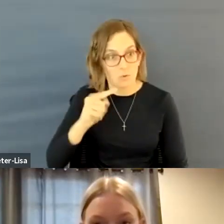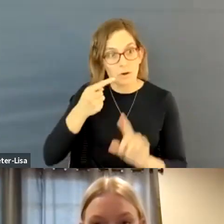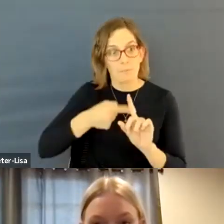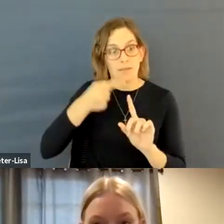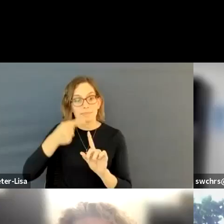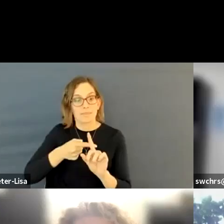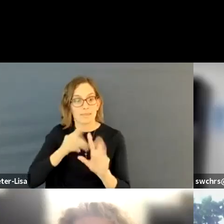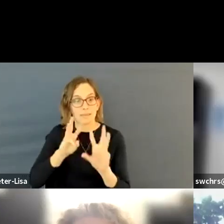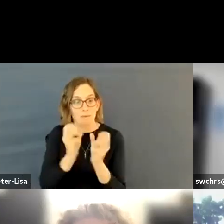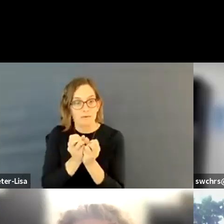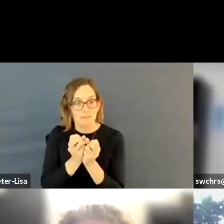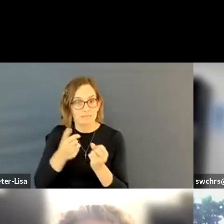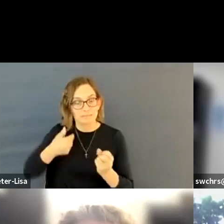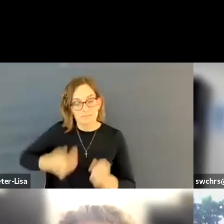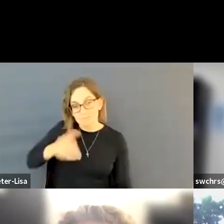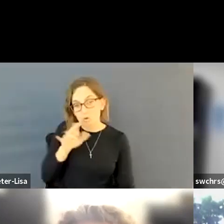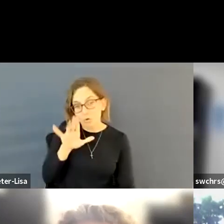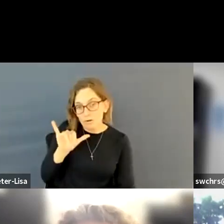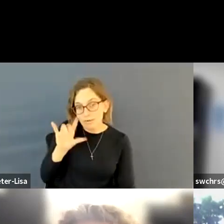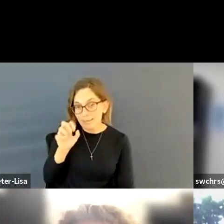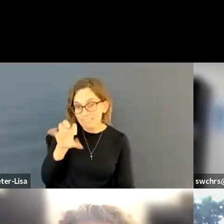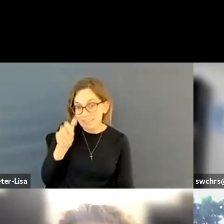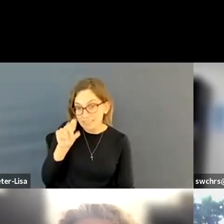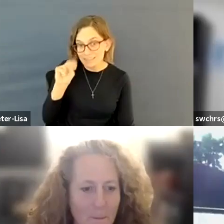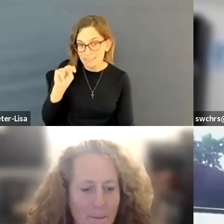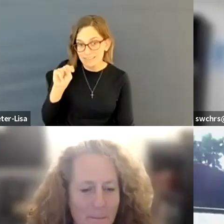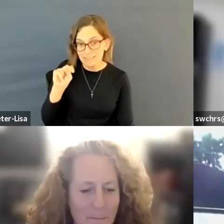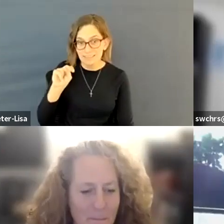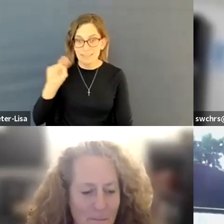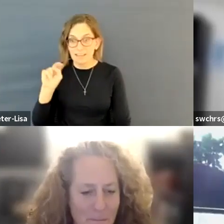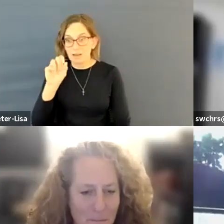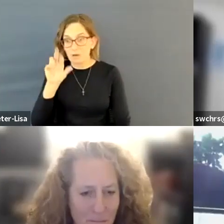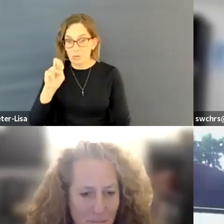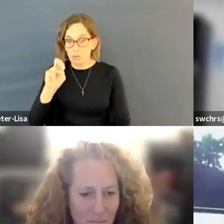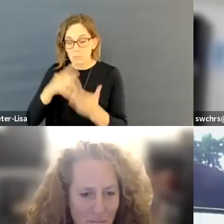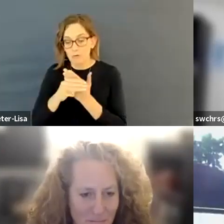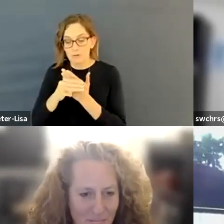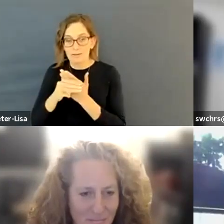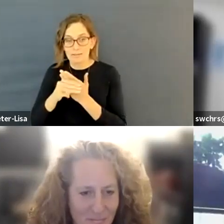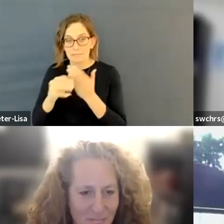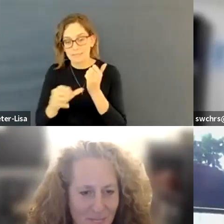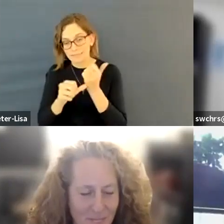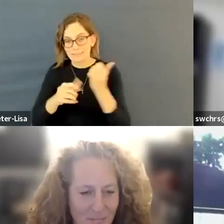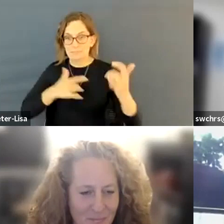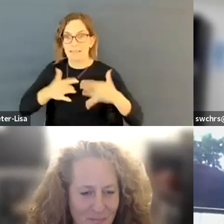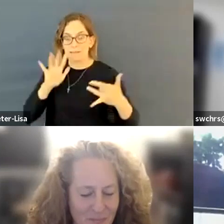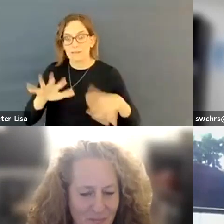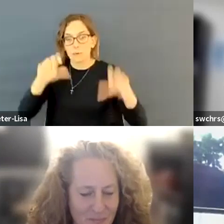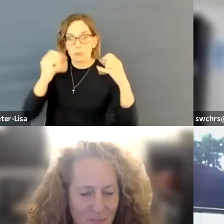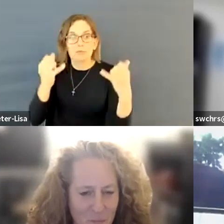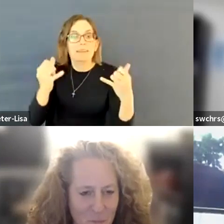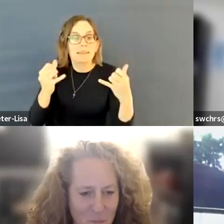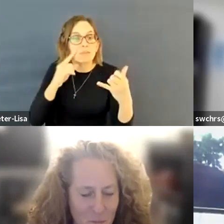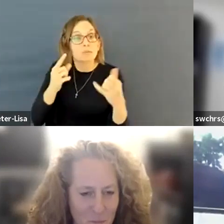webinar series. I'm Corey Davidson, and I'm the NCORE Program Assistant, and I'm delighted to be your host today. For those of you joining us for